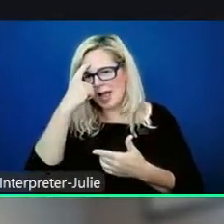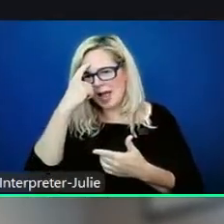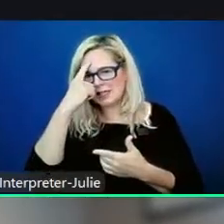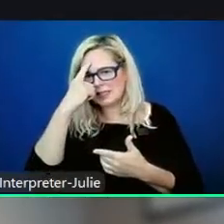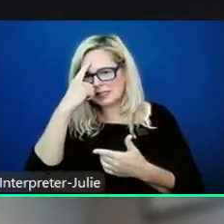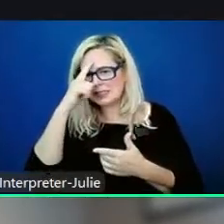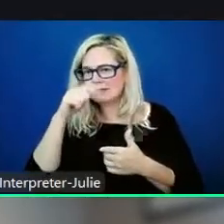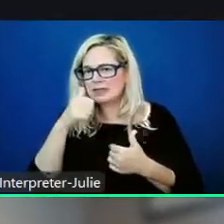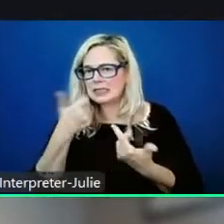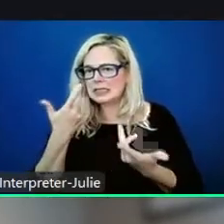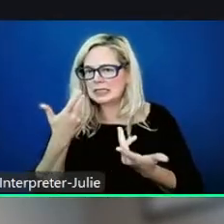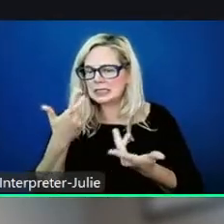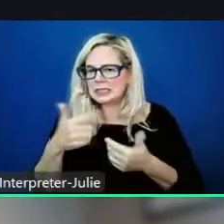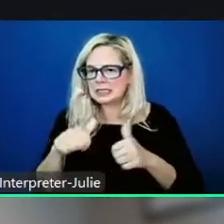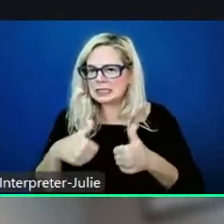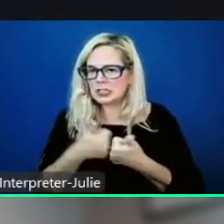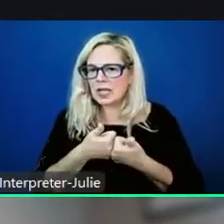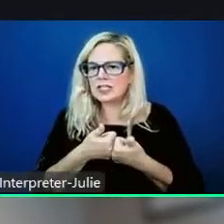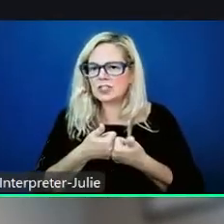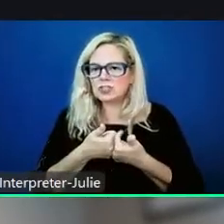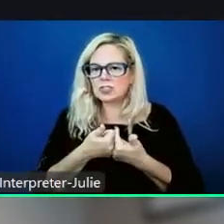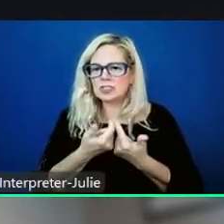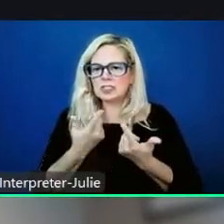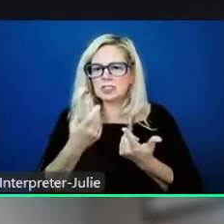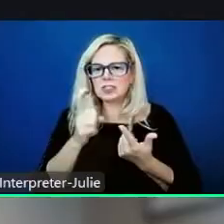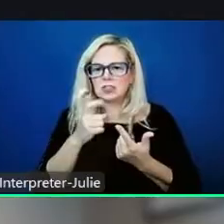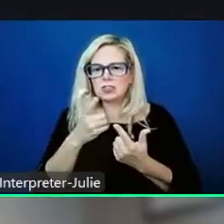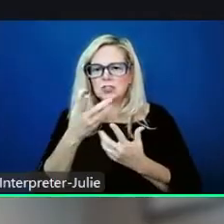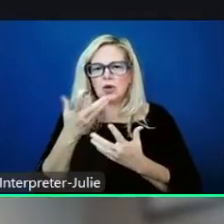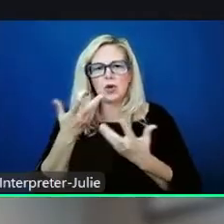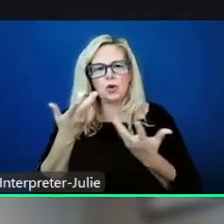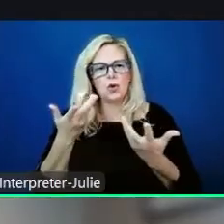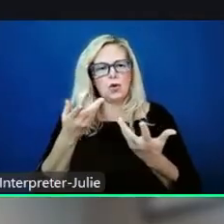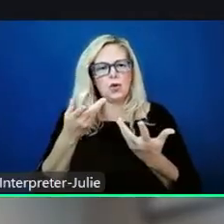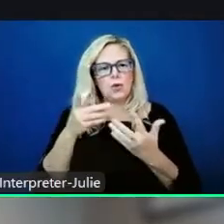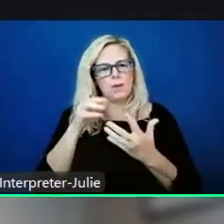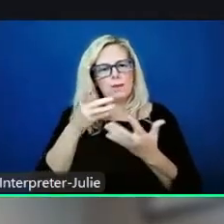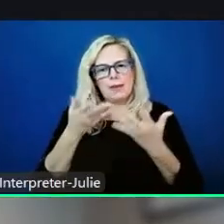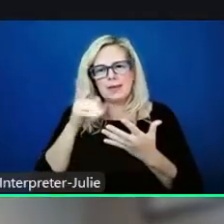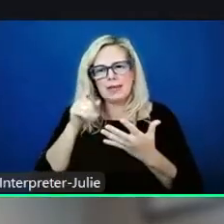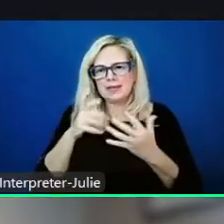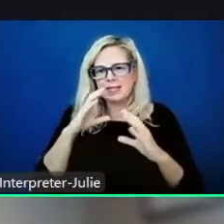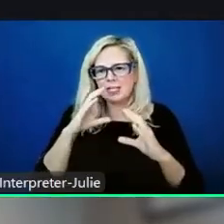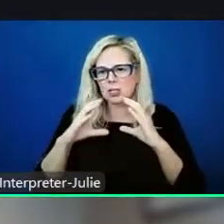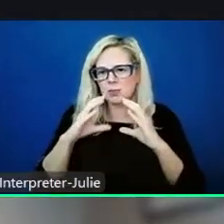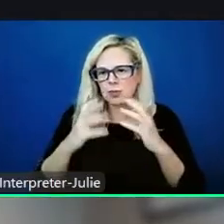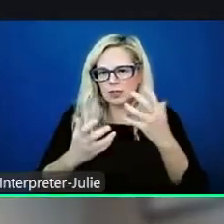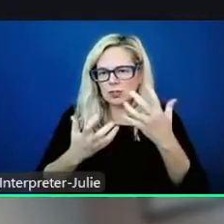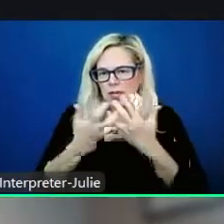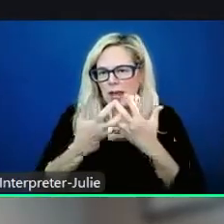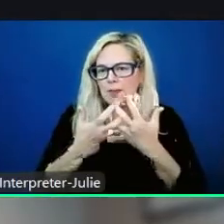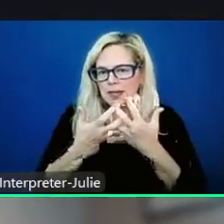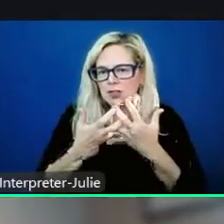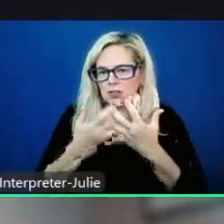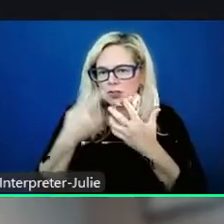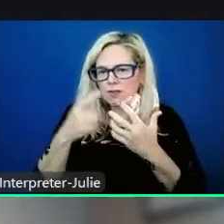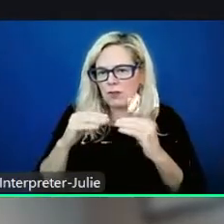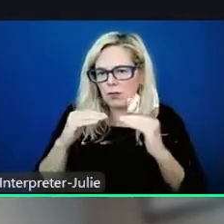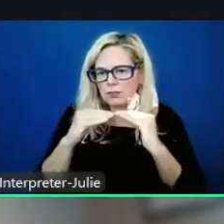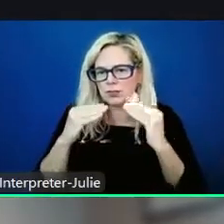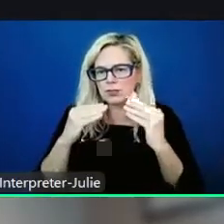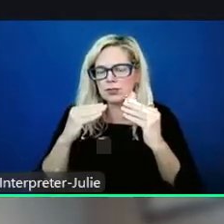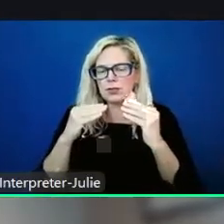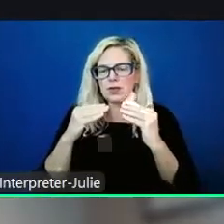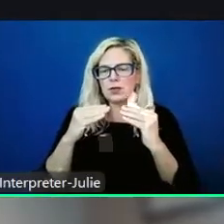disabilities might struggle with the process without approved accommodations to level the playing field. it's a little bit tricky here because any approved